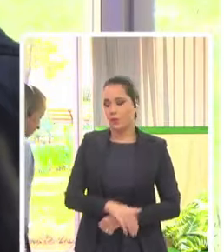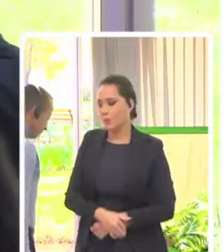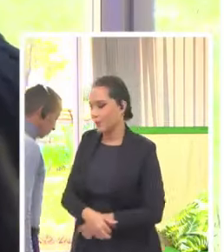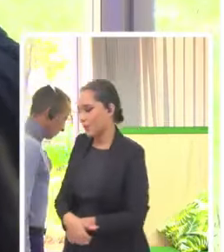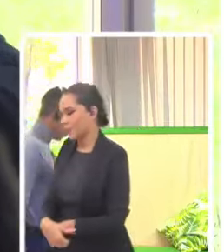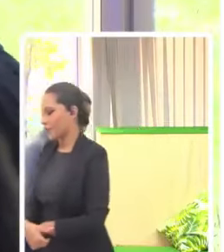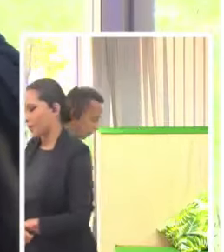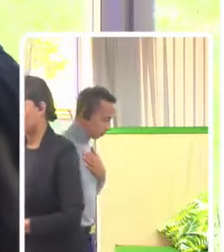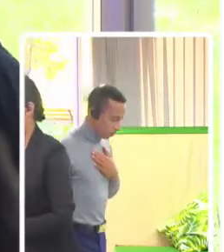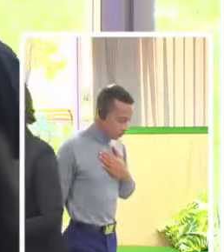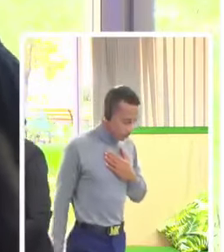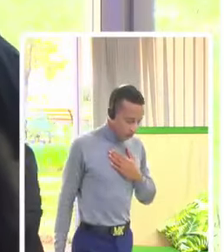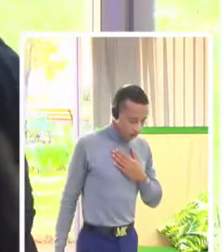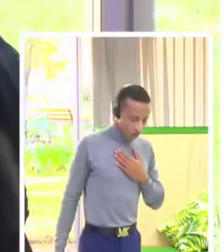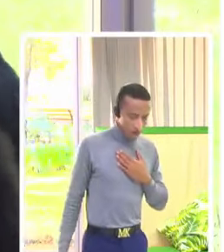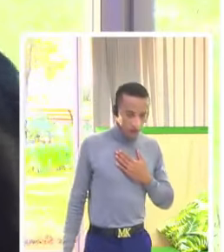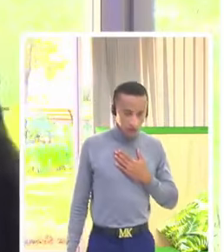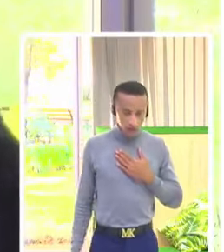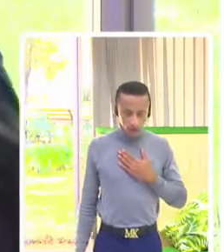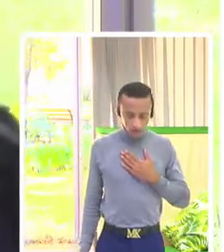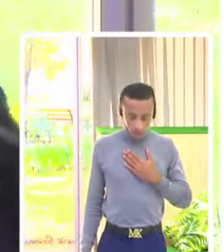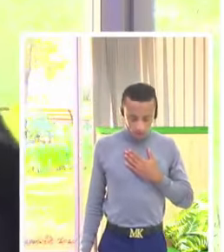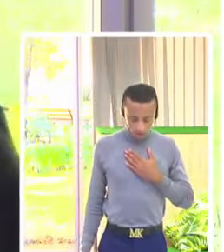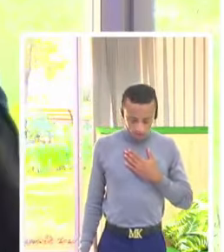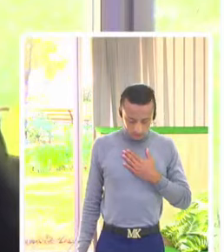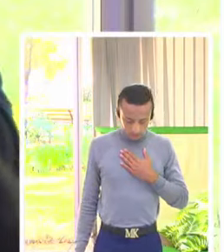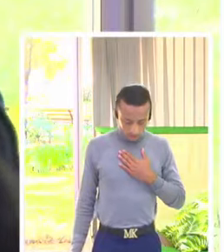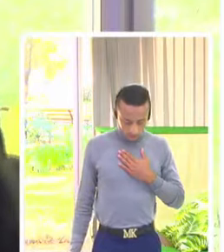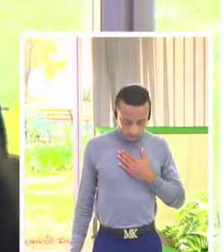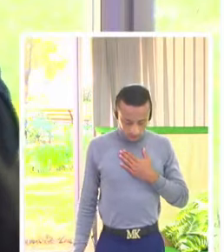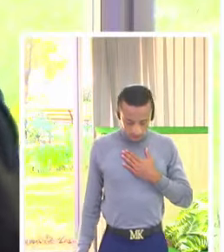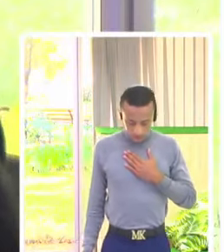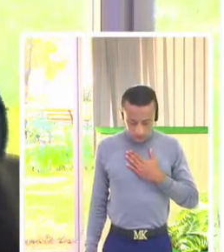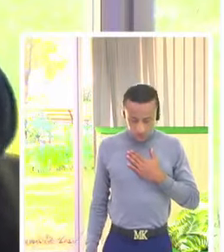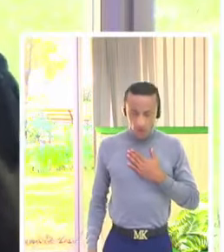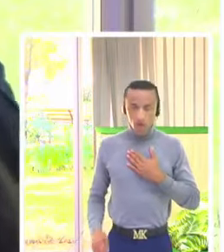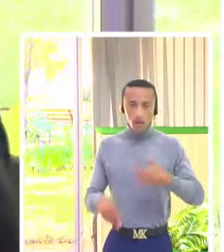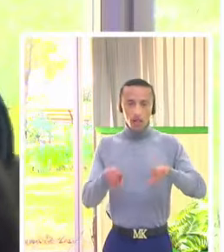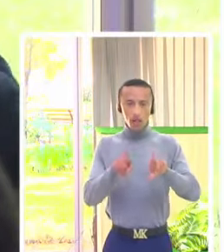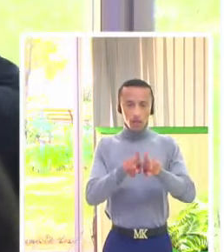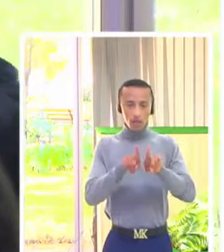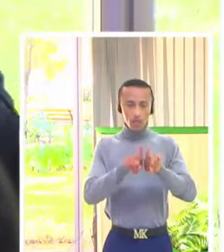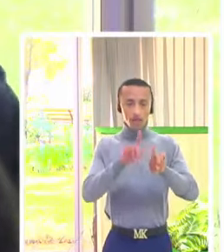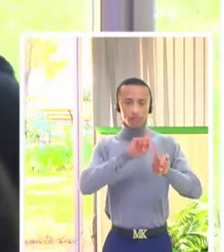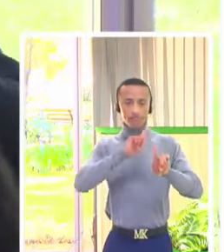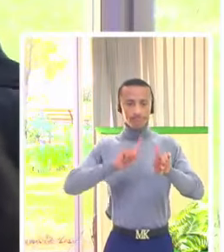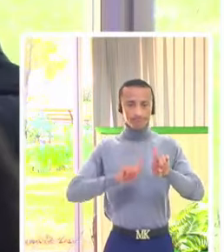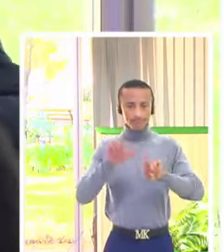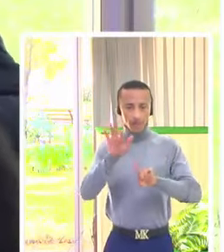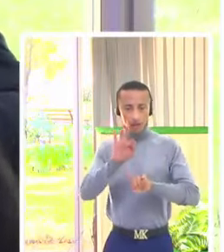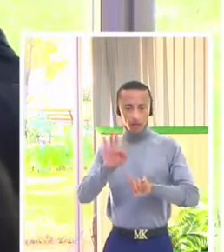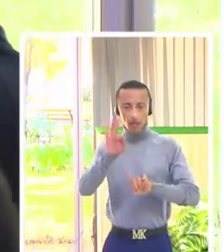the central government, the federal government, can roll it out because it's in their jurisdiction.